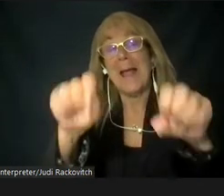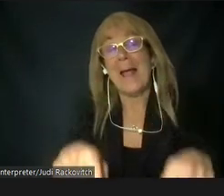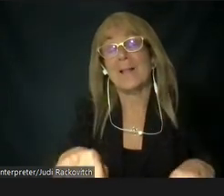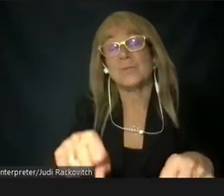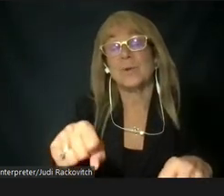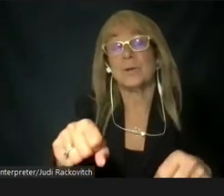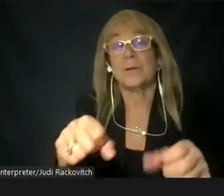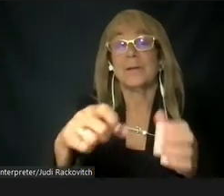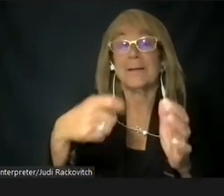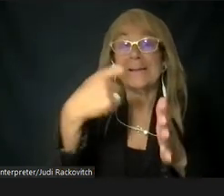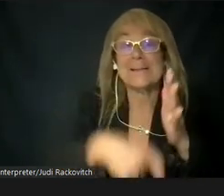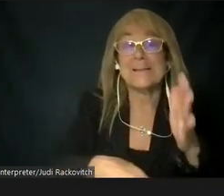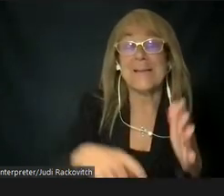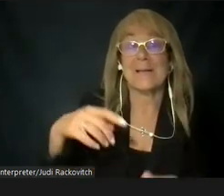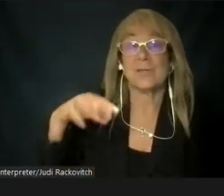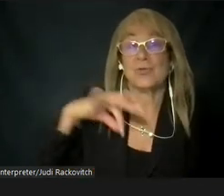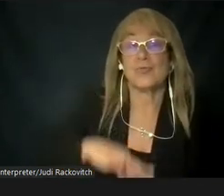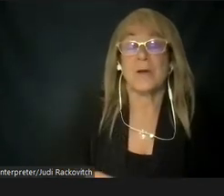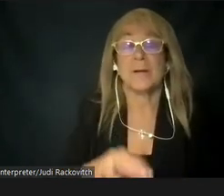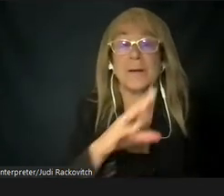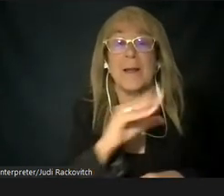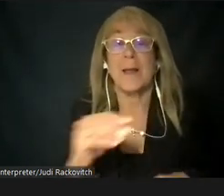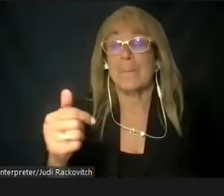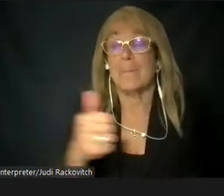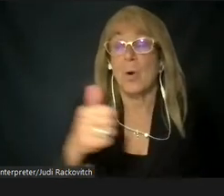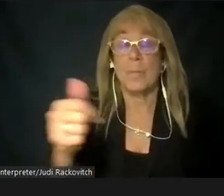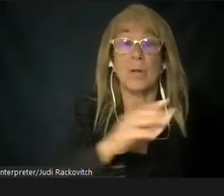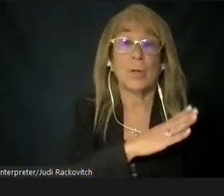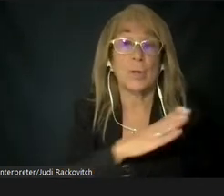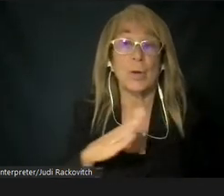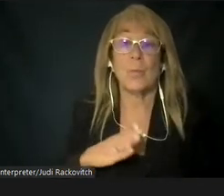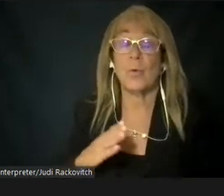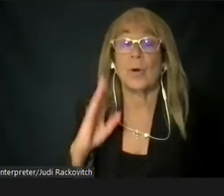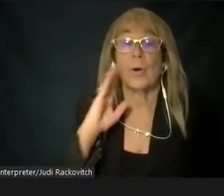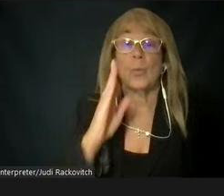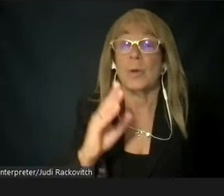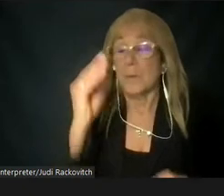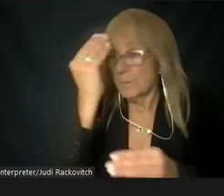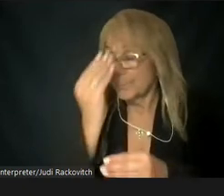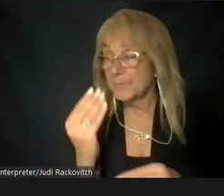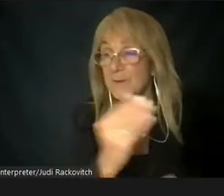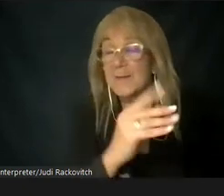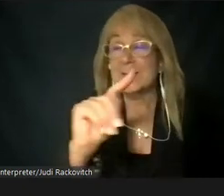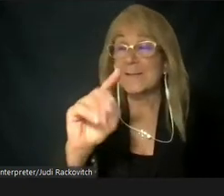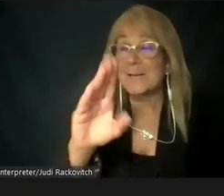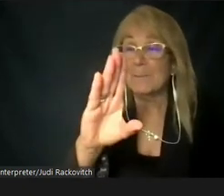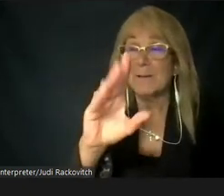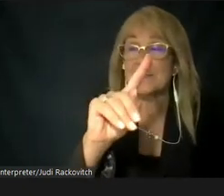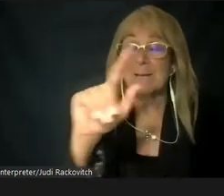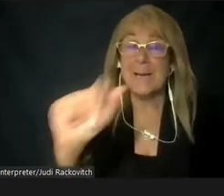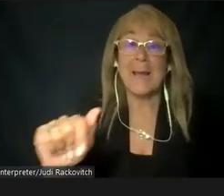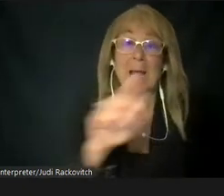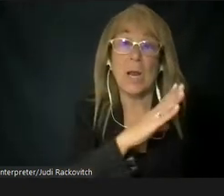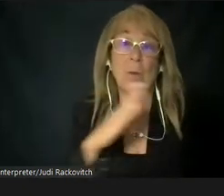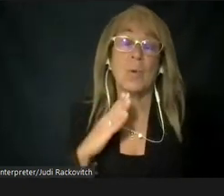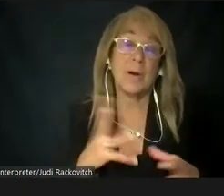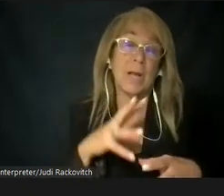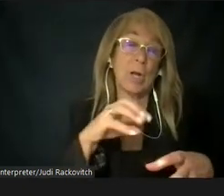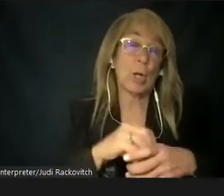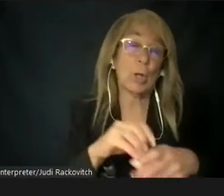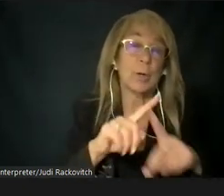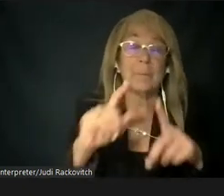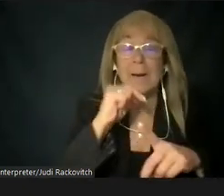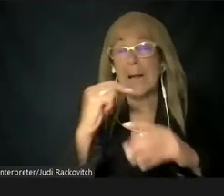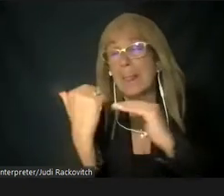Mobility Review Board that would be tasked with recommending to the TBTA Board the toll structure, including but not limited to a plan for credits,